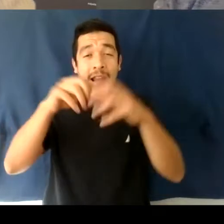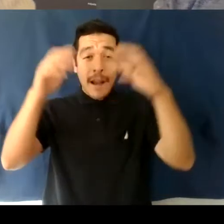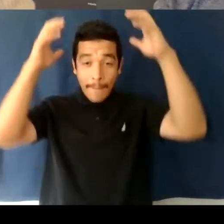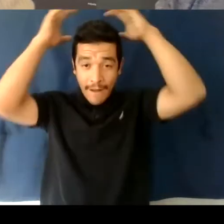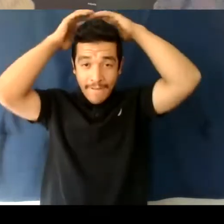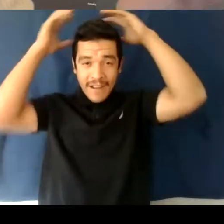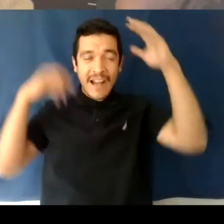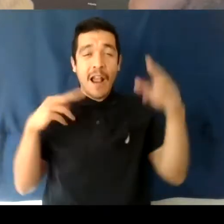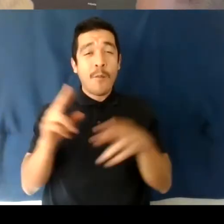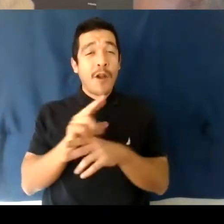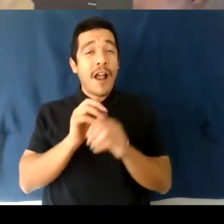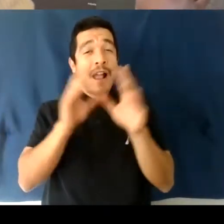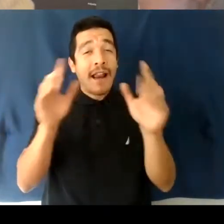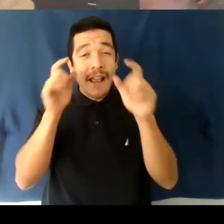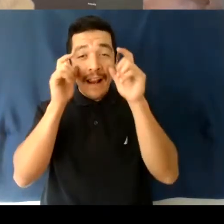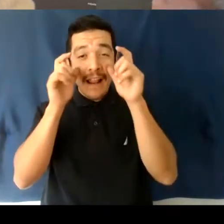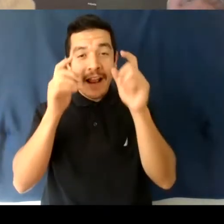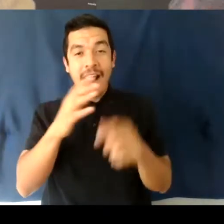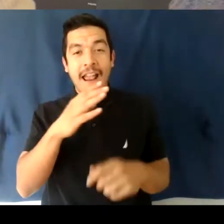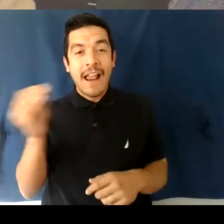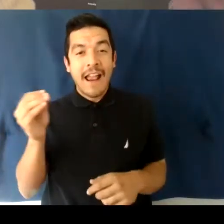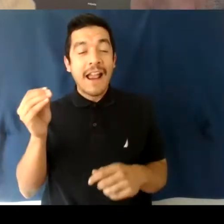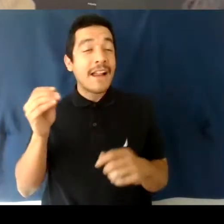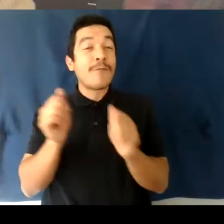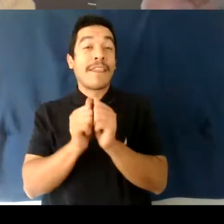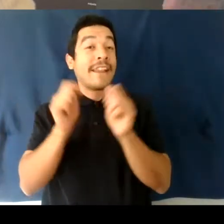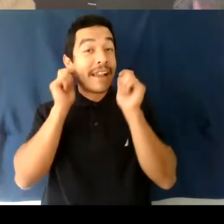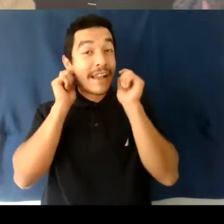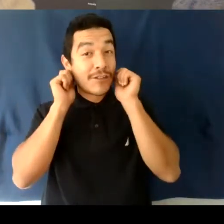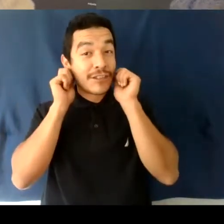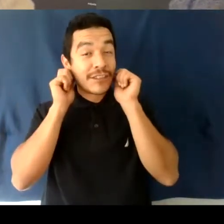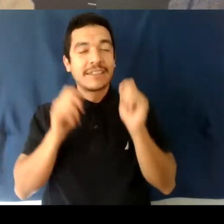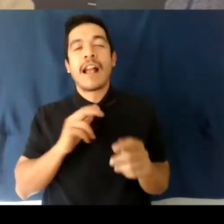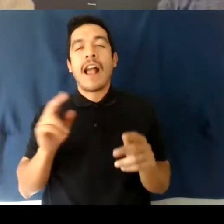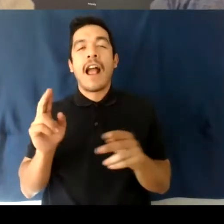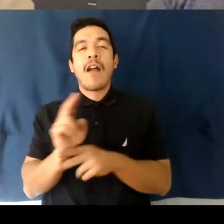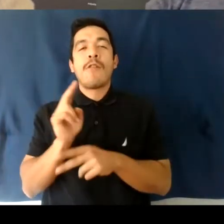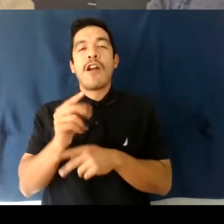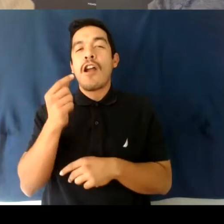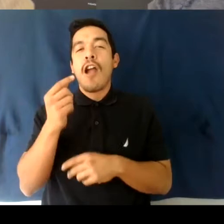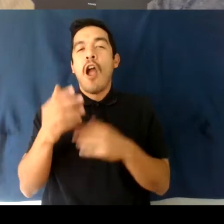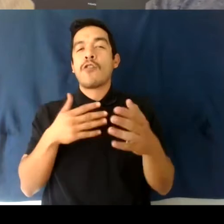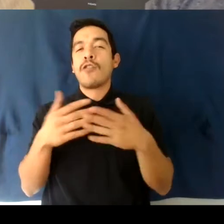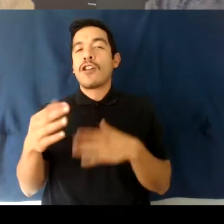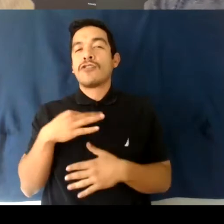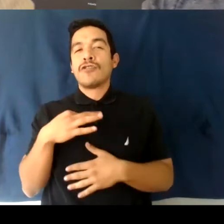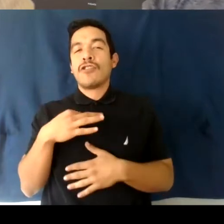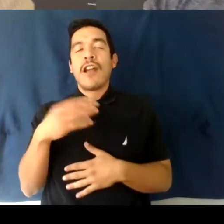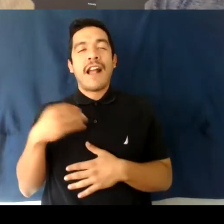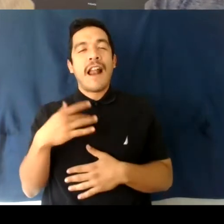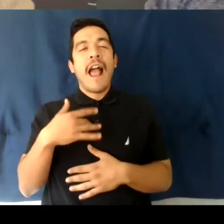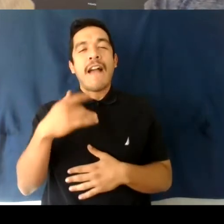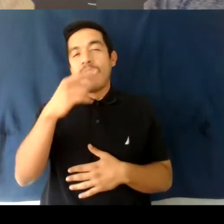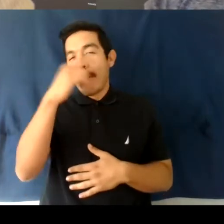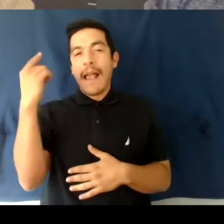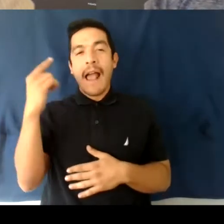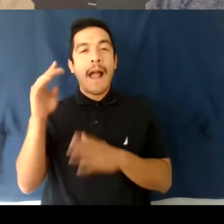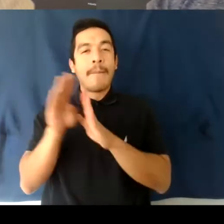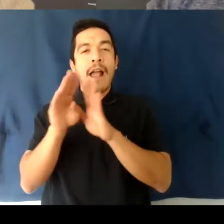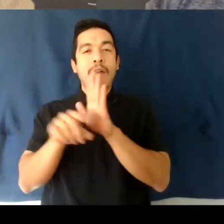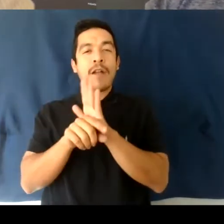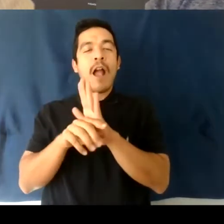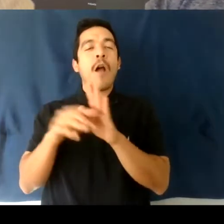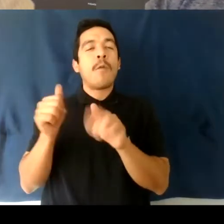clear glasses and hoop earrings. I'm wearing a gray shirt, and I have a Black background with a